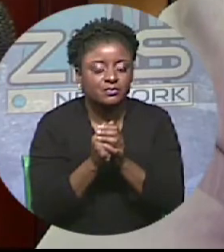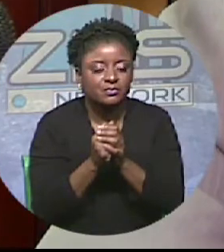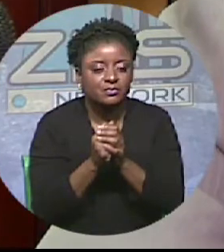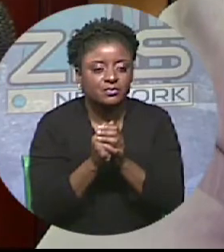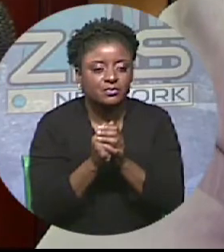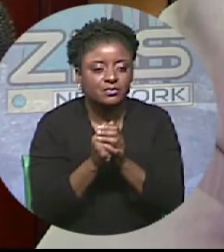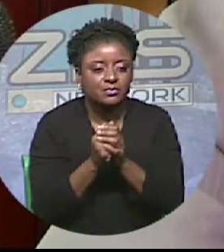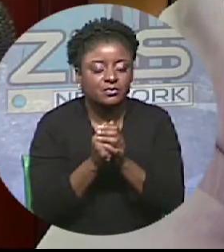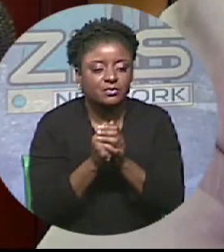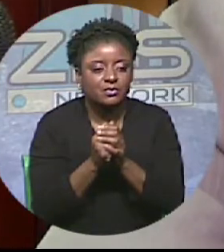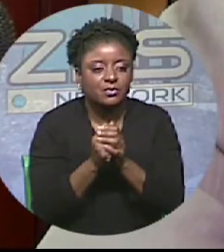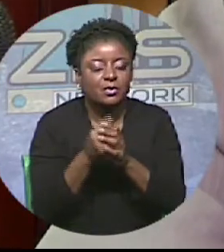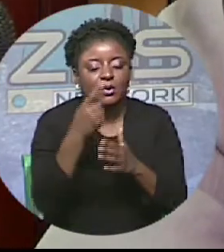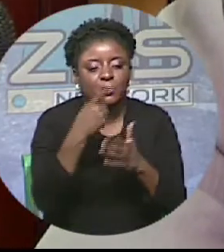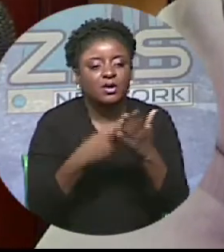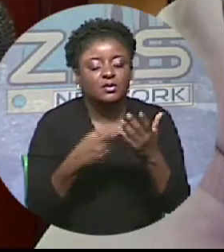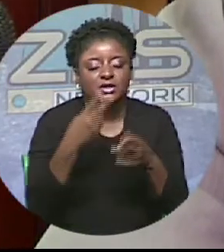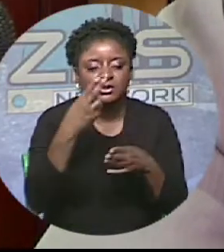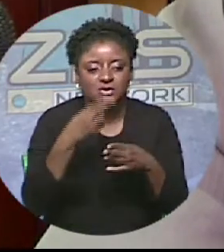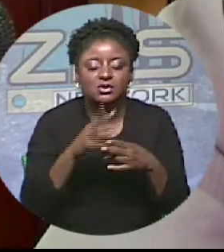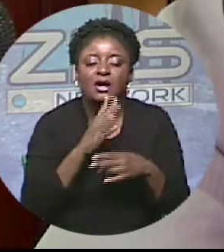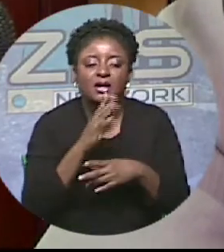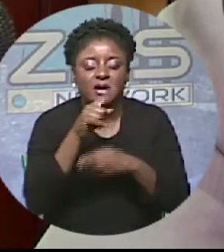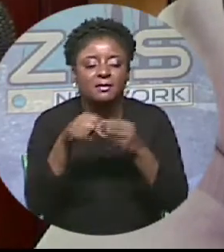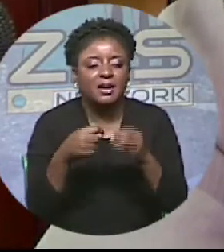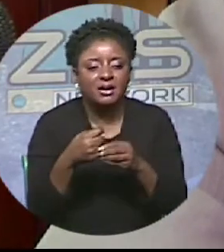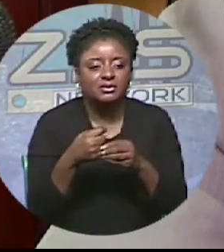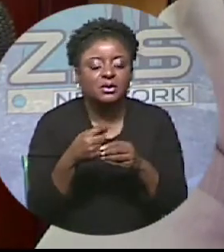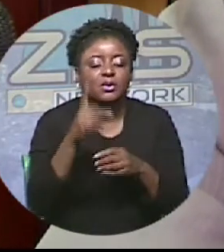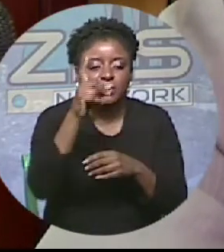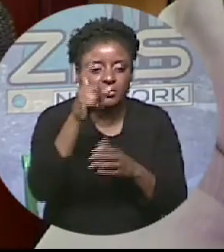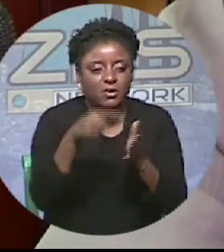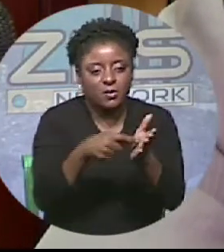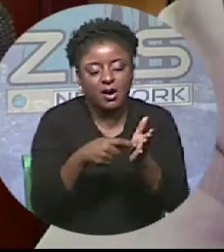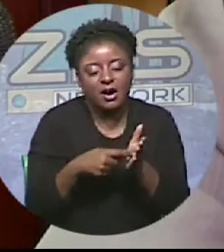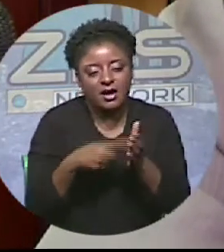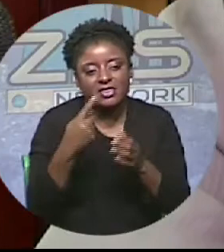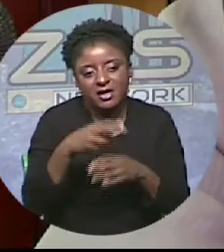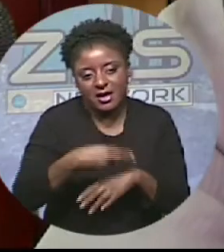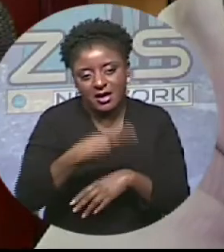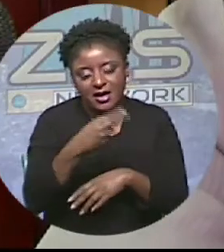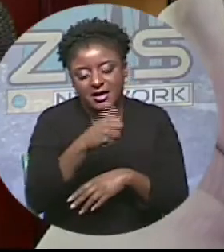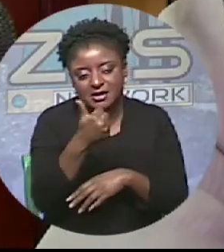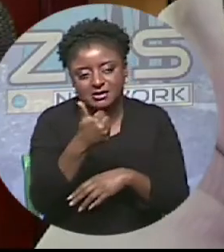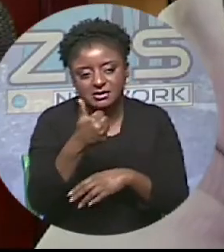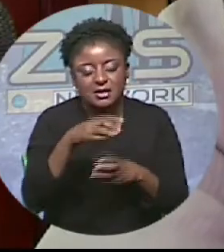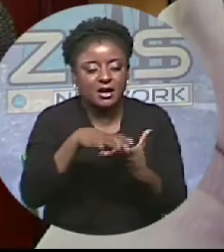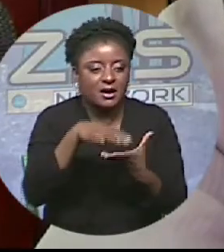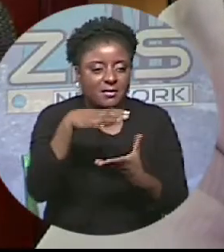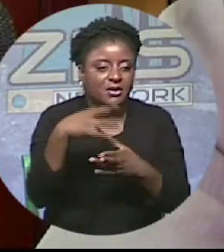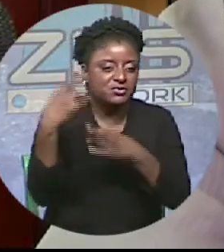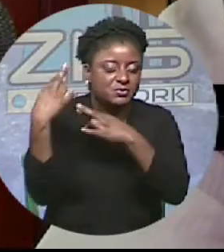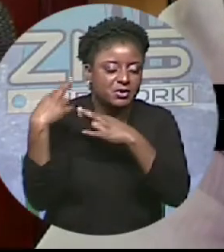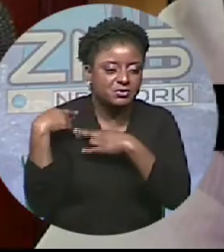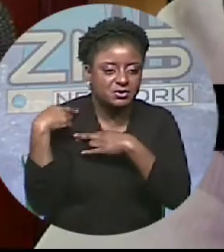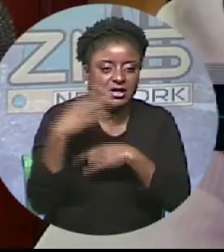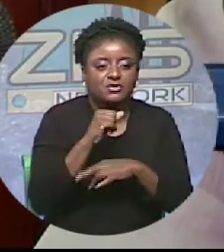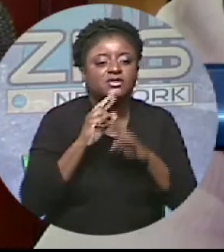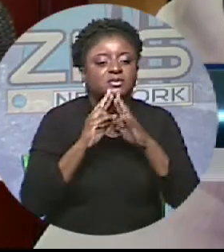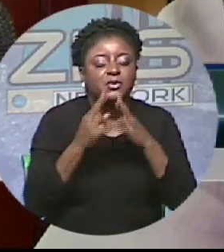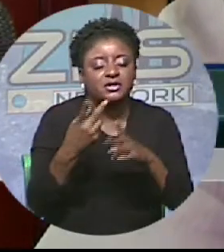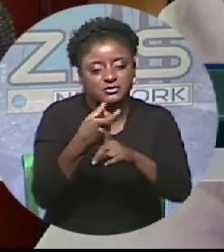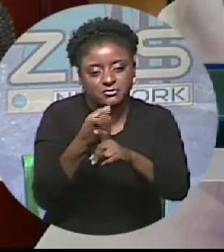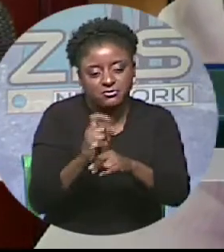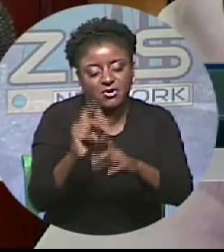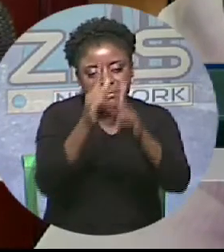entrenched provisions of the Constitution. They require the highest amount of responsibility and response from Parliament. So